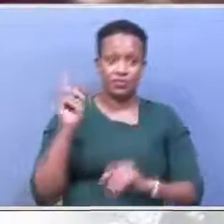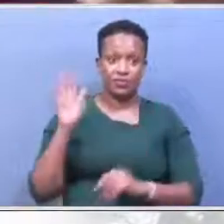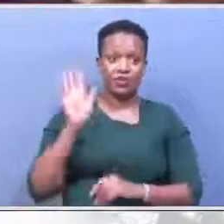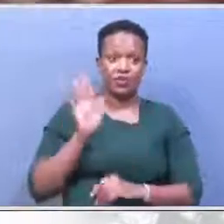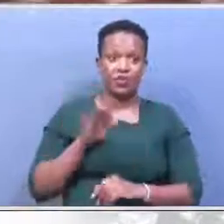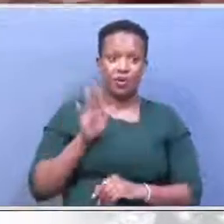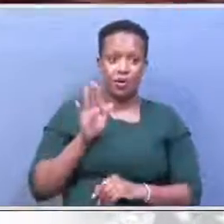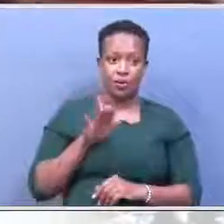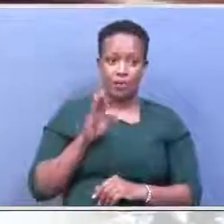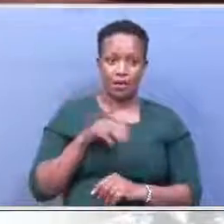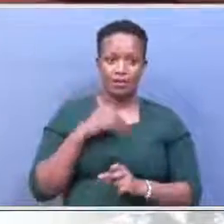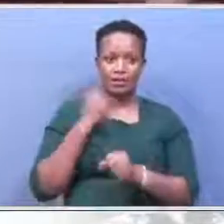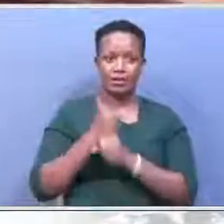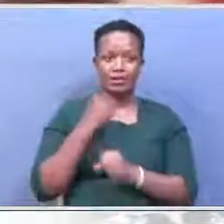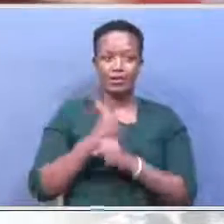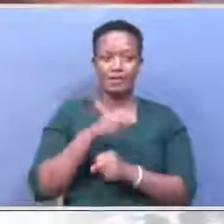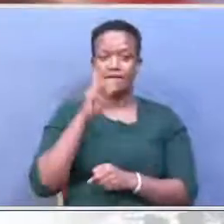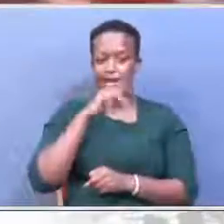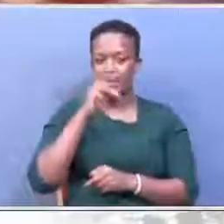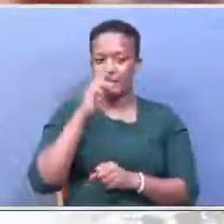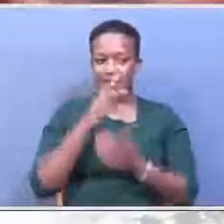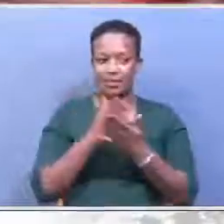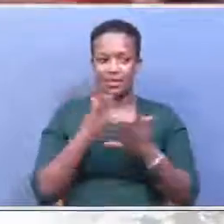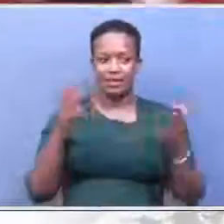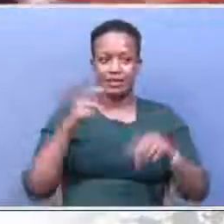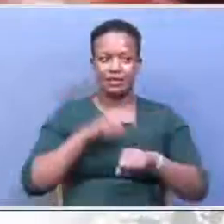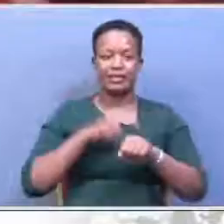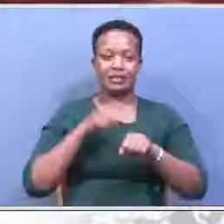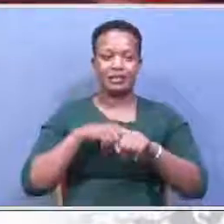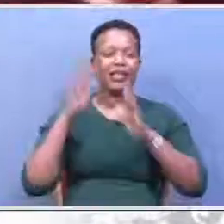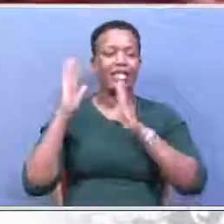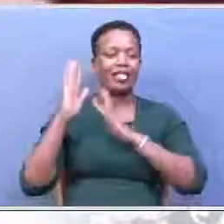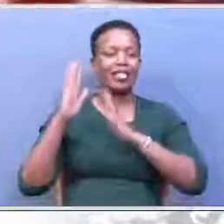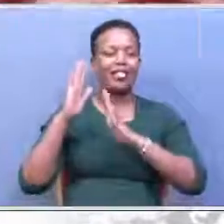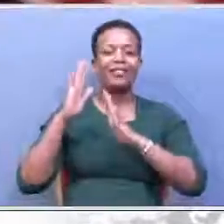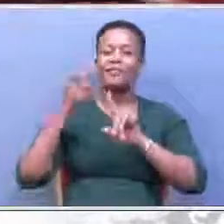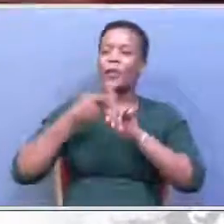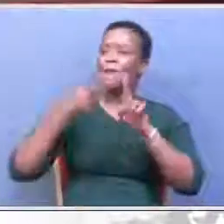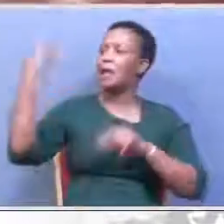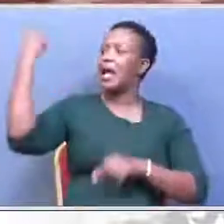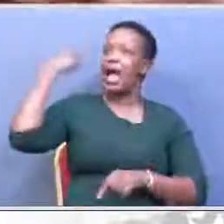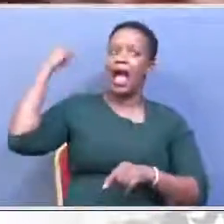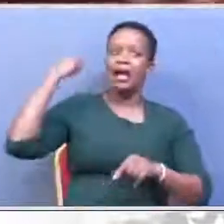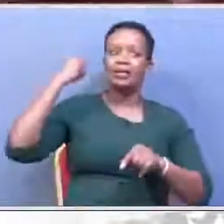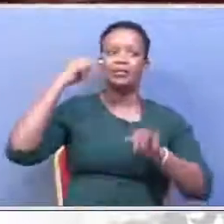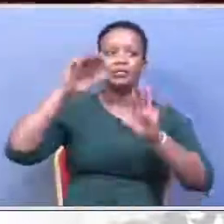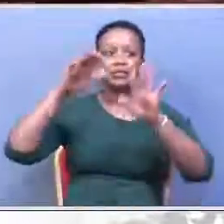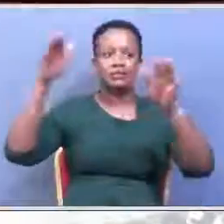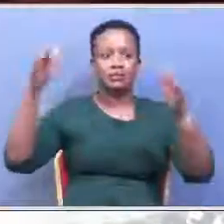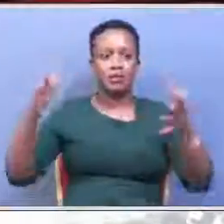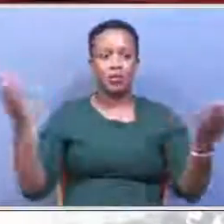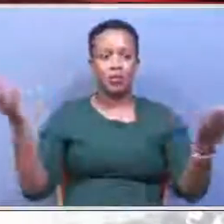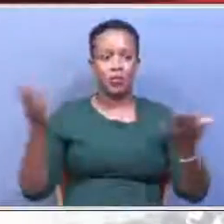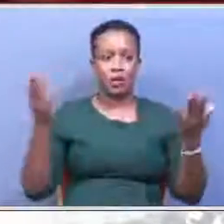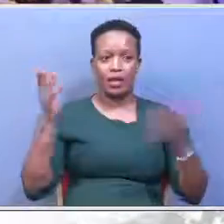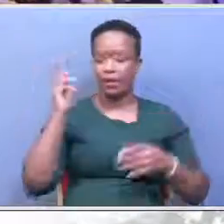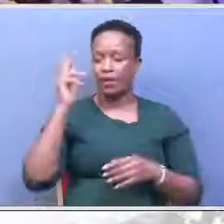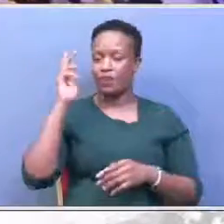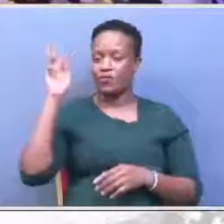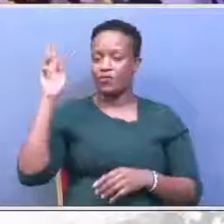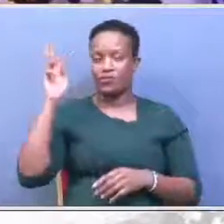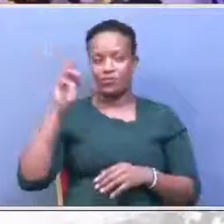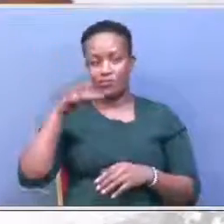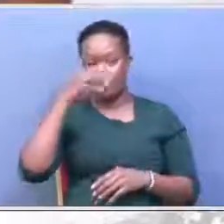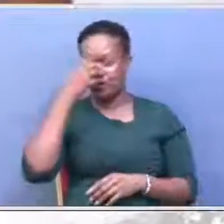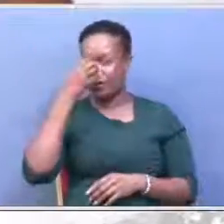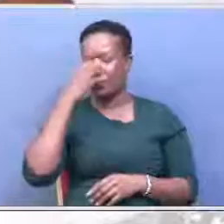the unthinkable when she ran from the far end of the tent to the podium where the second in command was addressing the mourners.